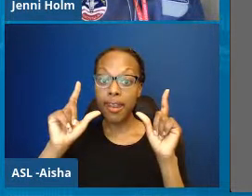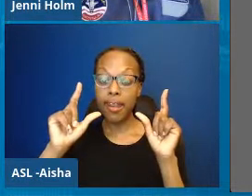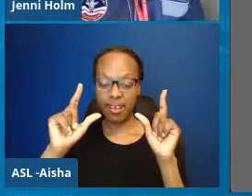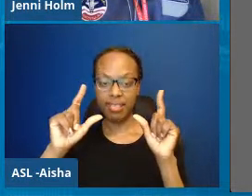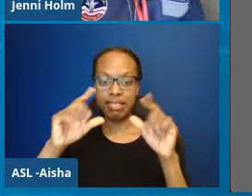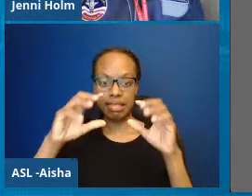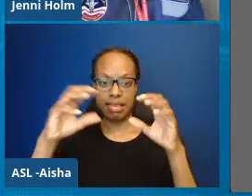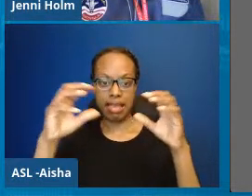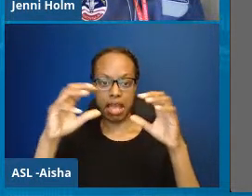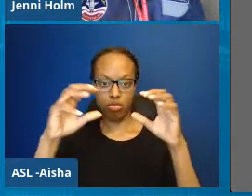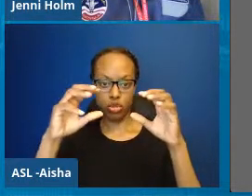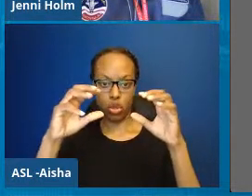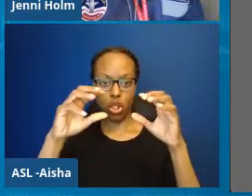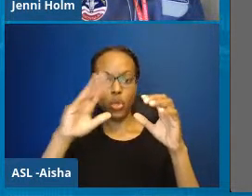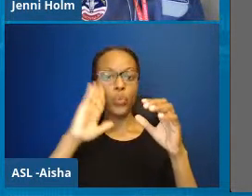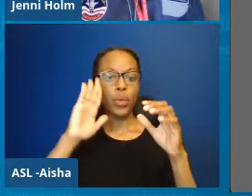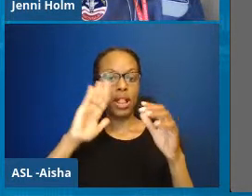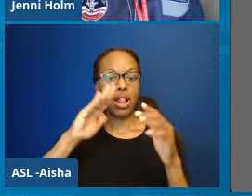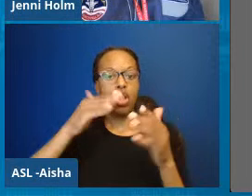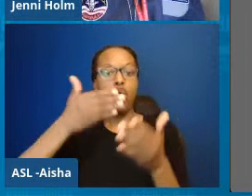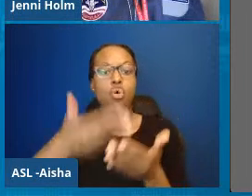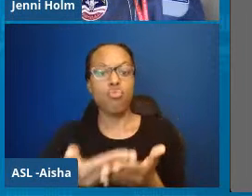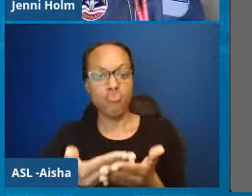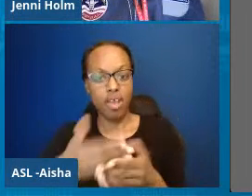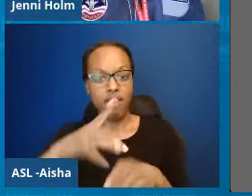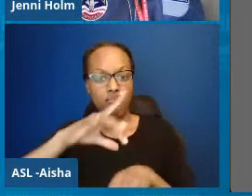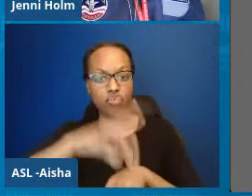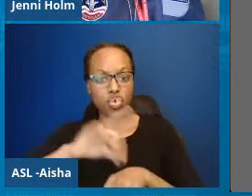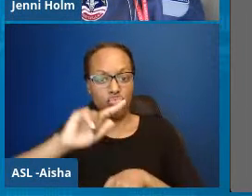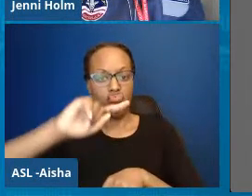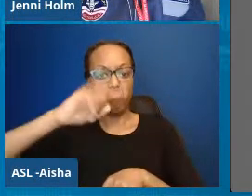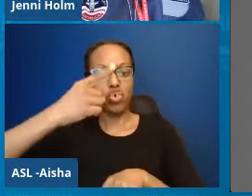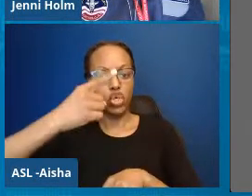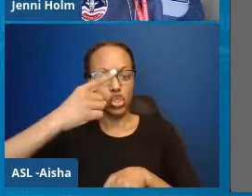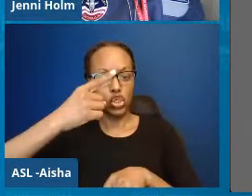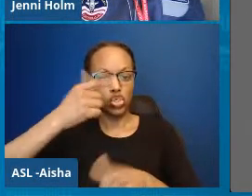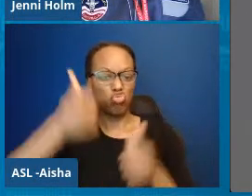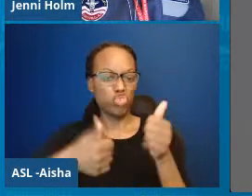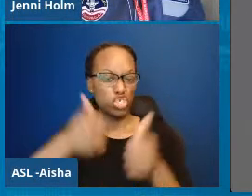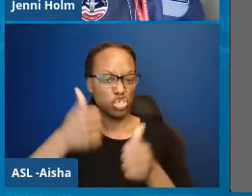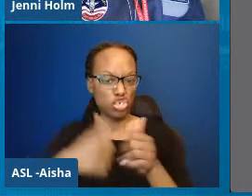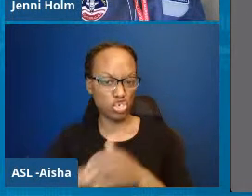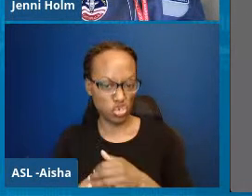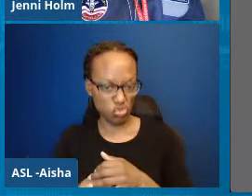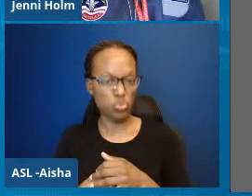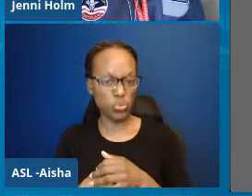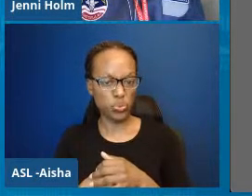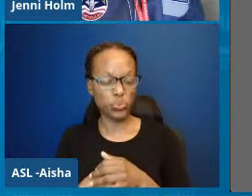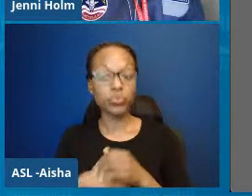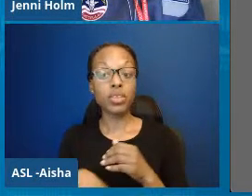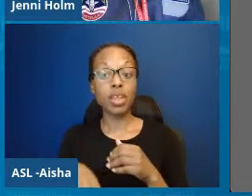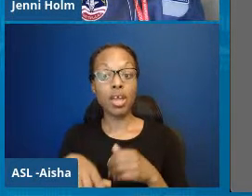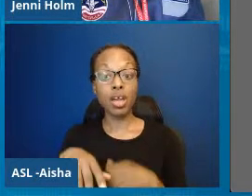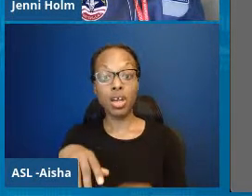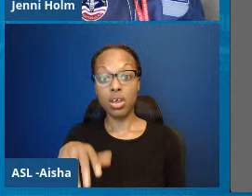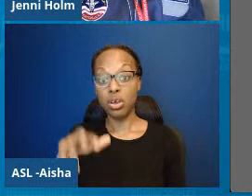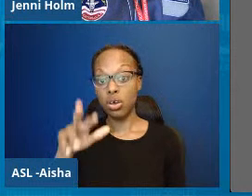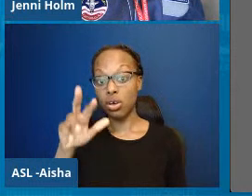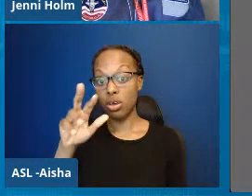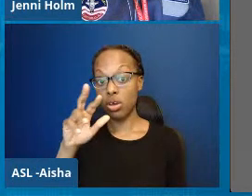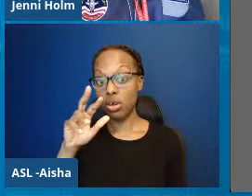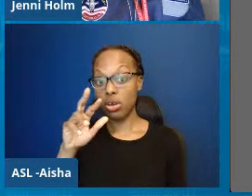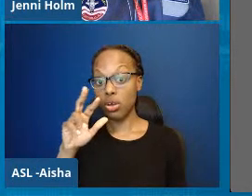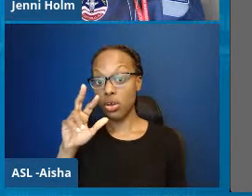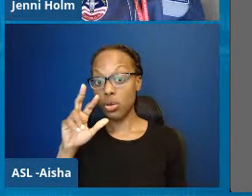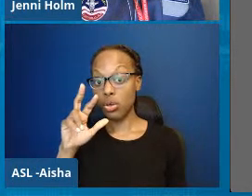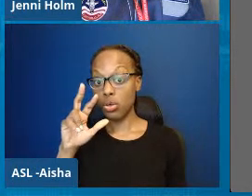that is going to reach Earth first if it stays on the same path. And so it'll be very easy for you once you open your eyes. I'm going to count you down from 3. And when I